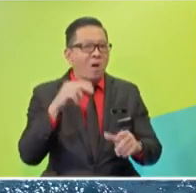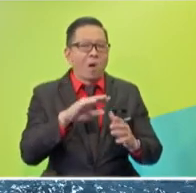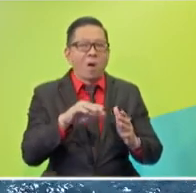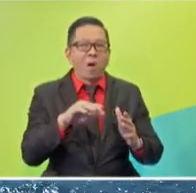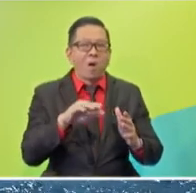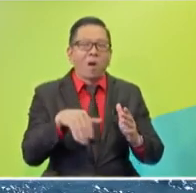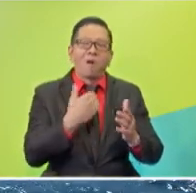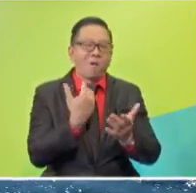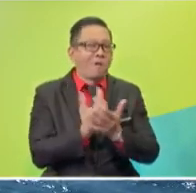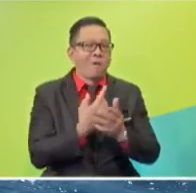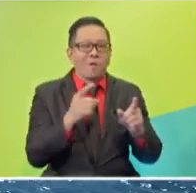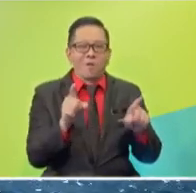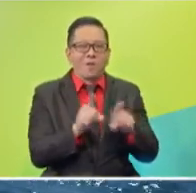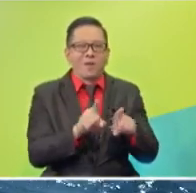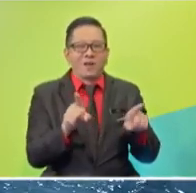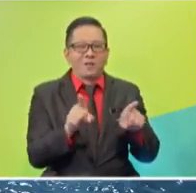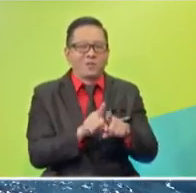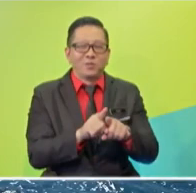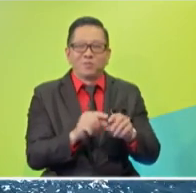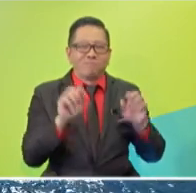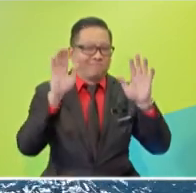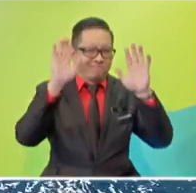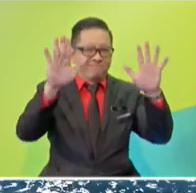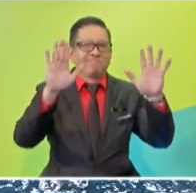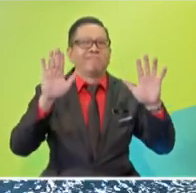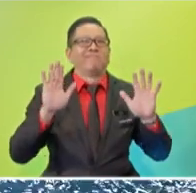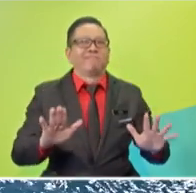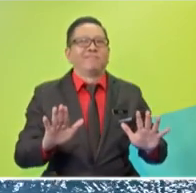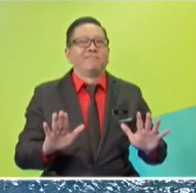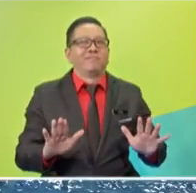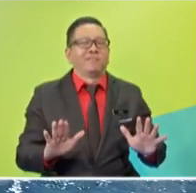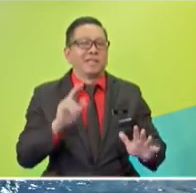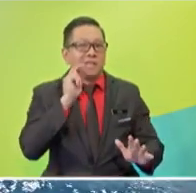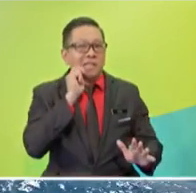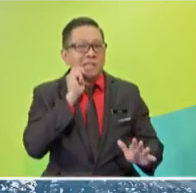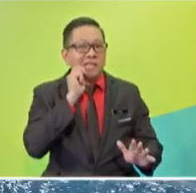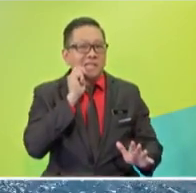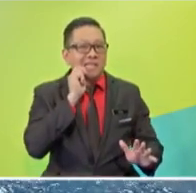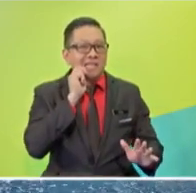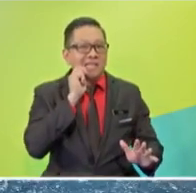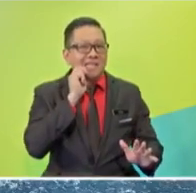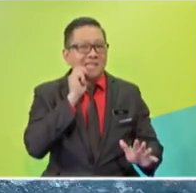got all correct. Wonderful. Ah. And last but not least, Ningzi.